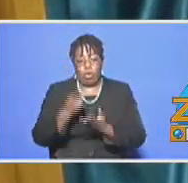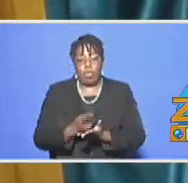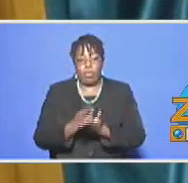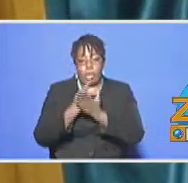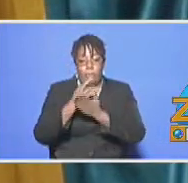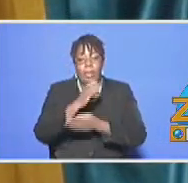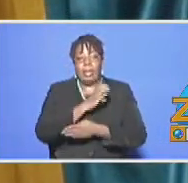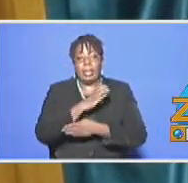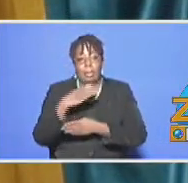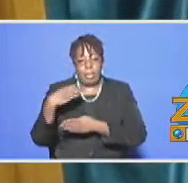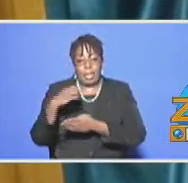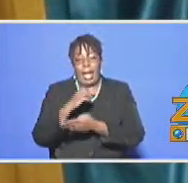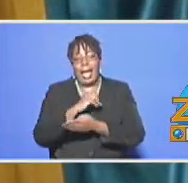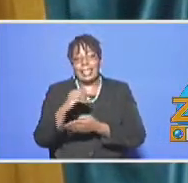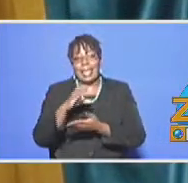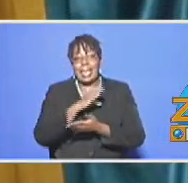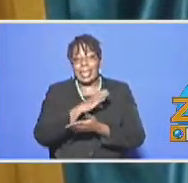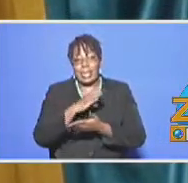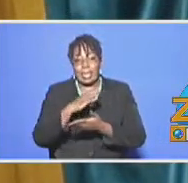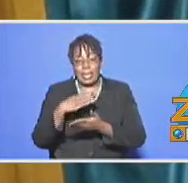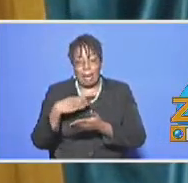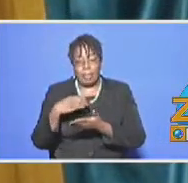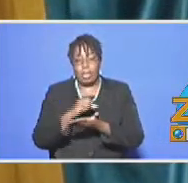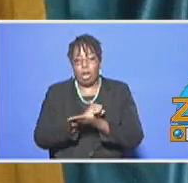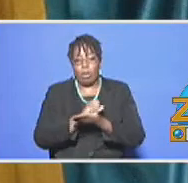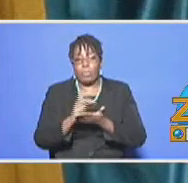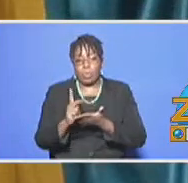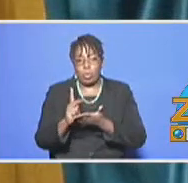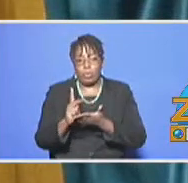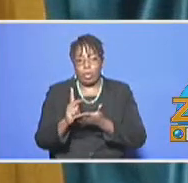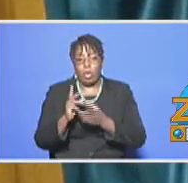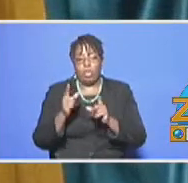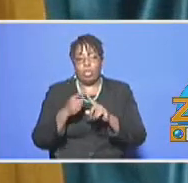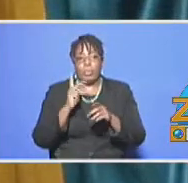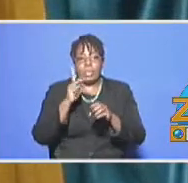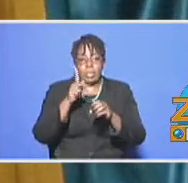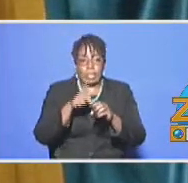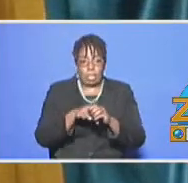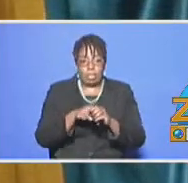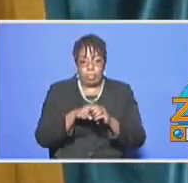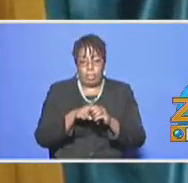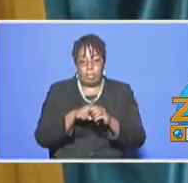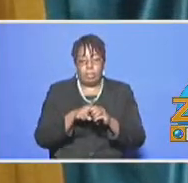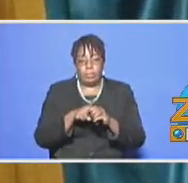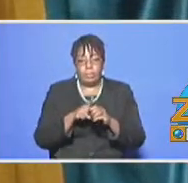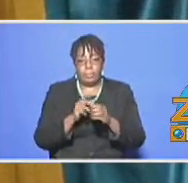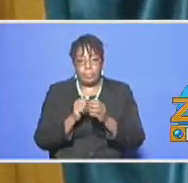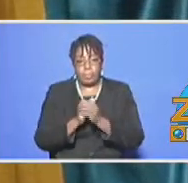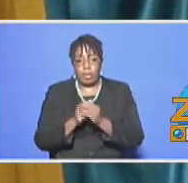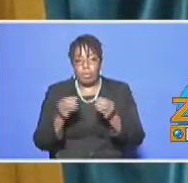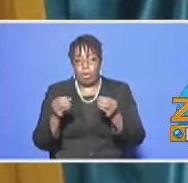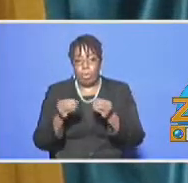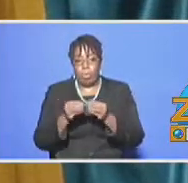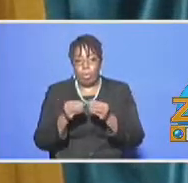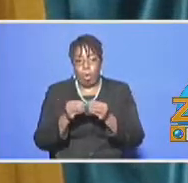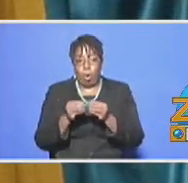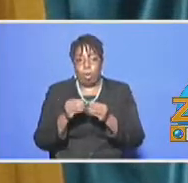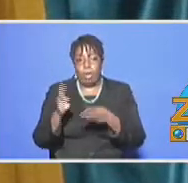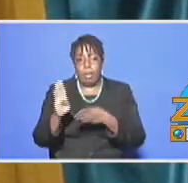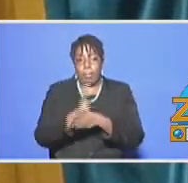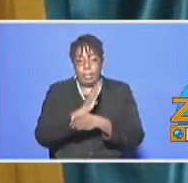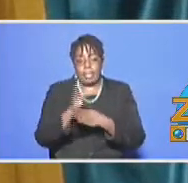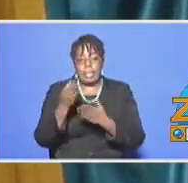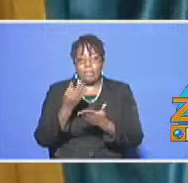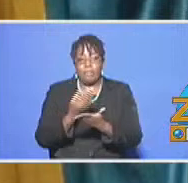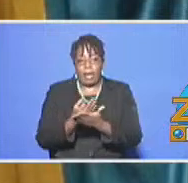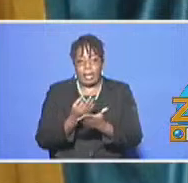and Cabinet's approved new regulations for this group to participate in crowdfunding. a modern form of business